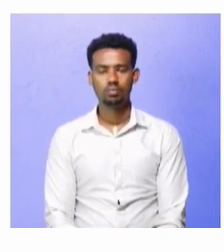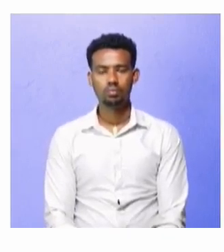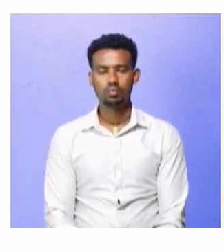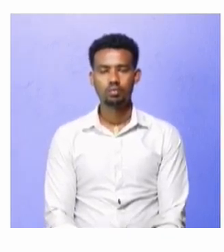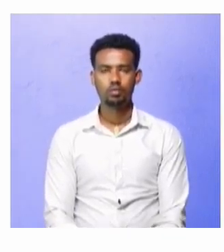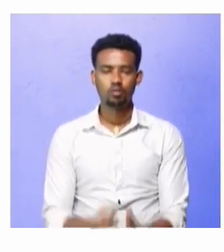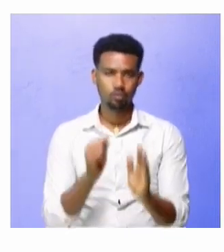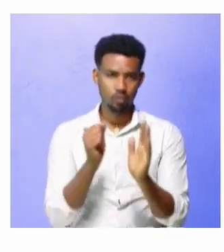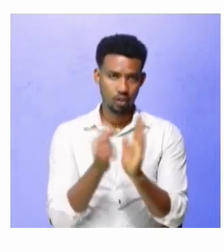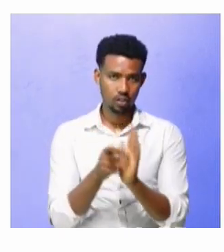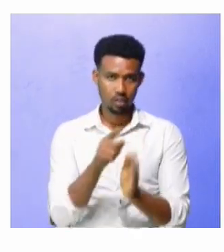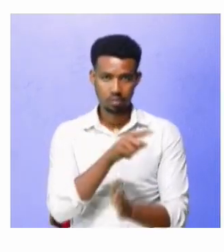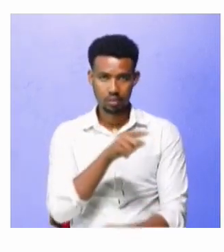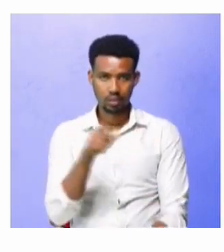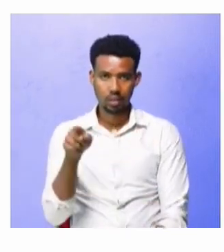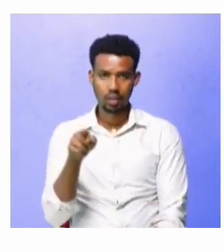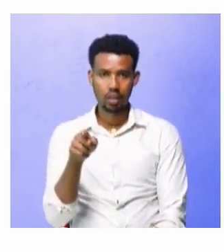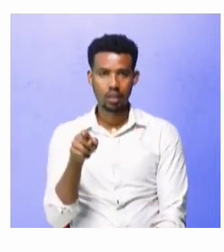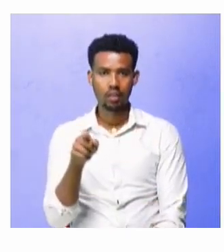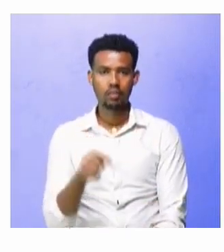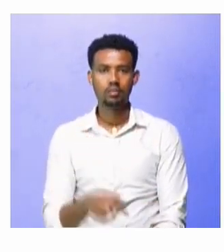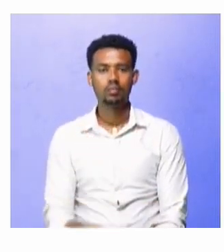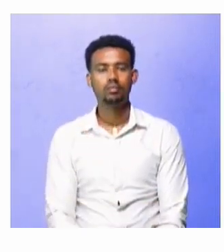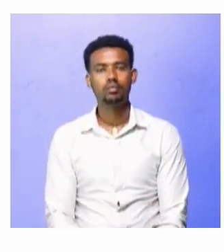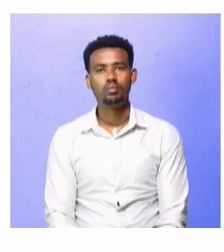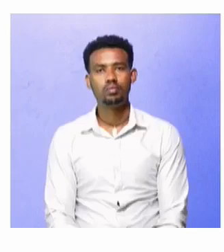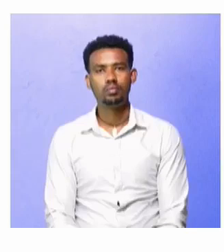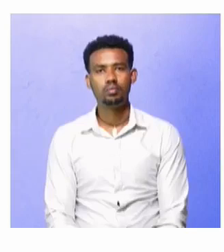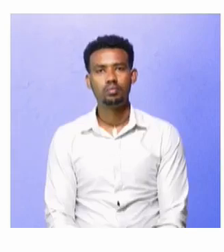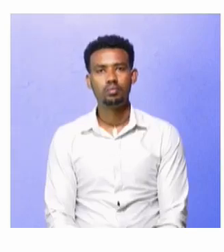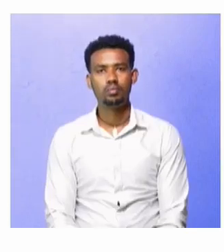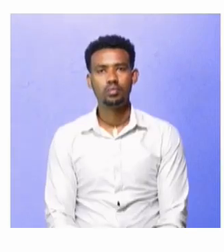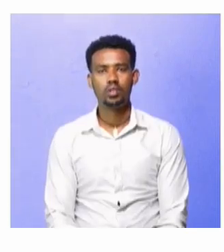they sing or he sings